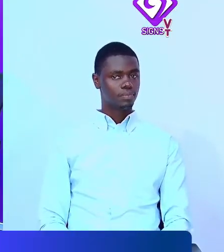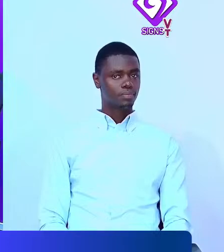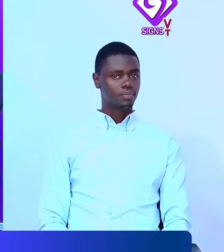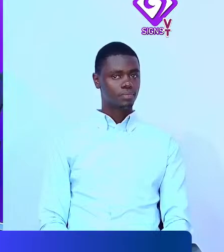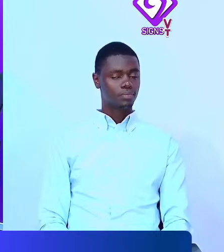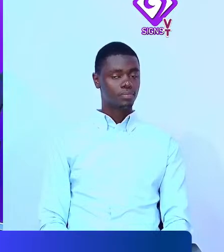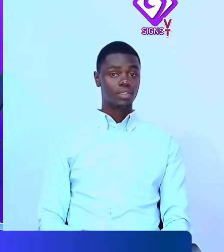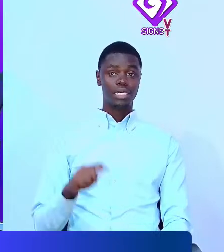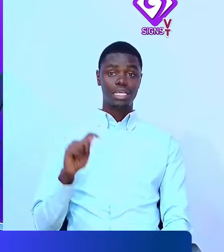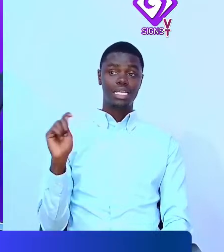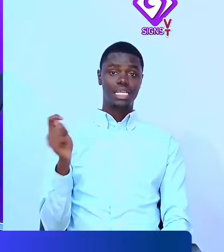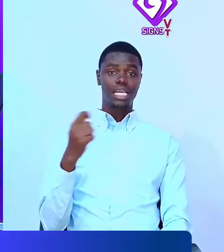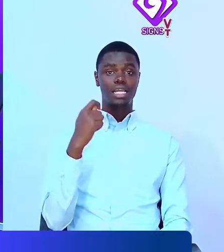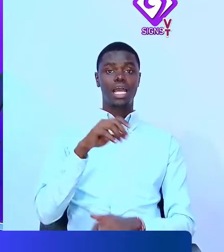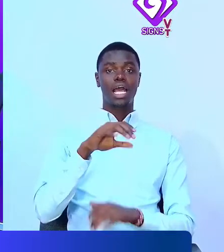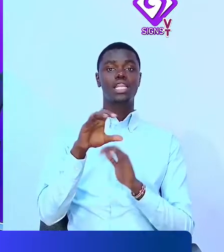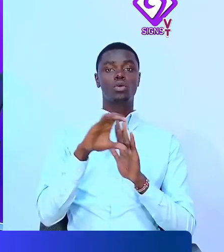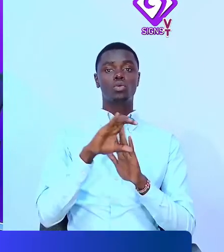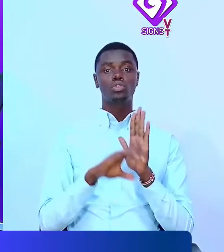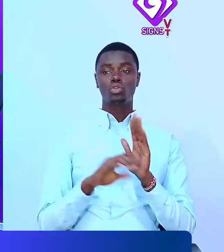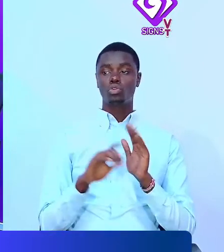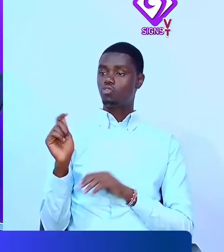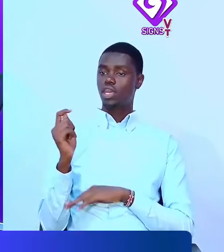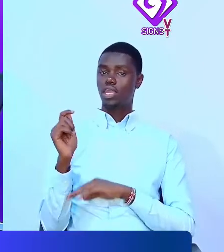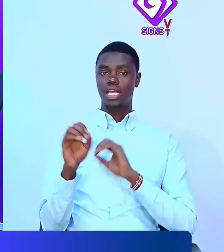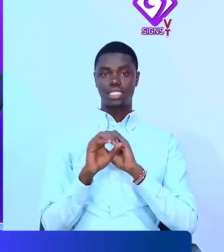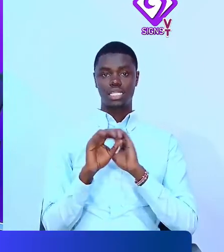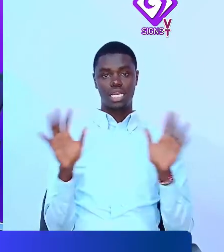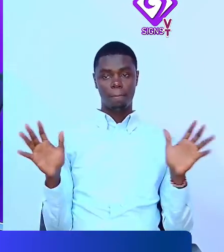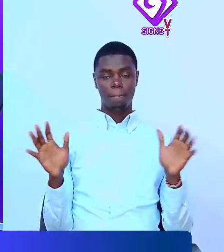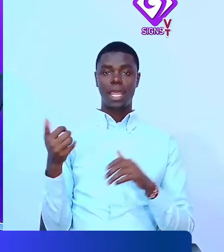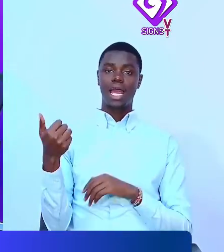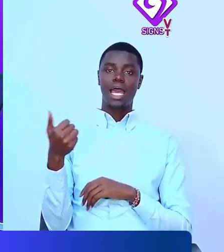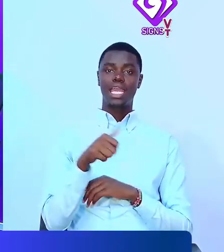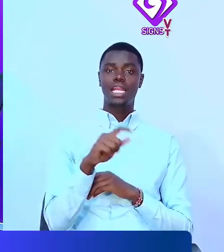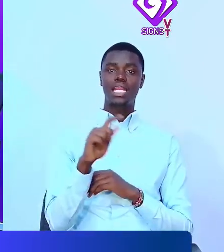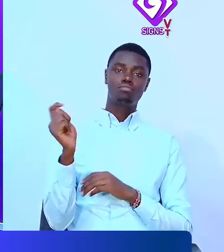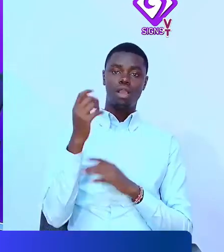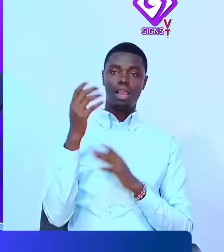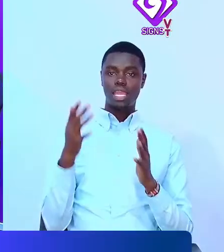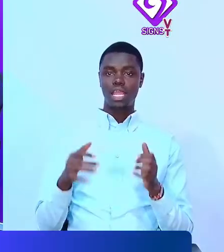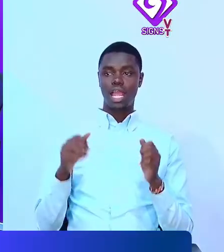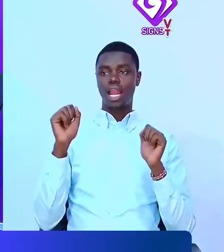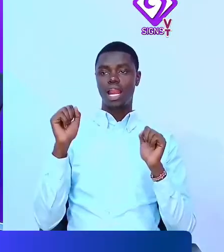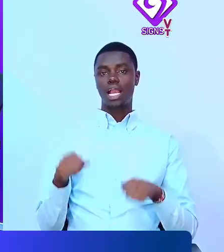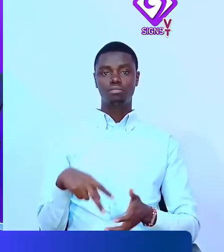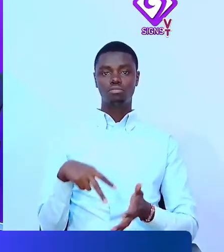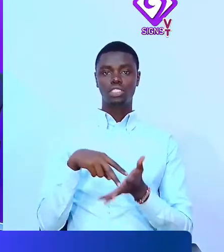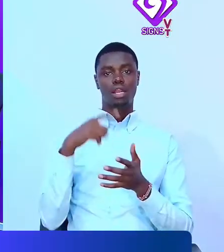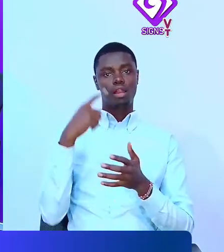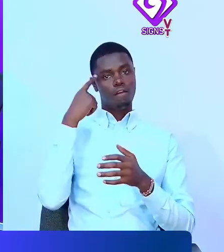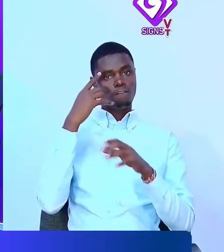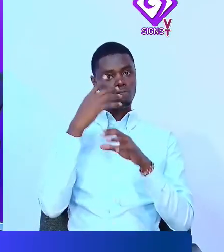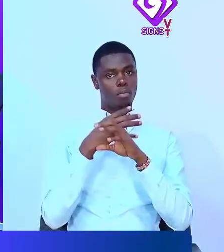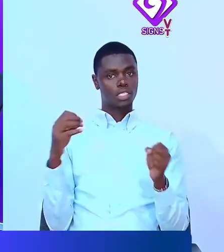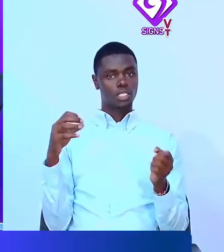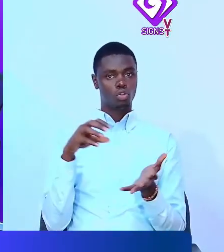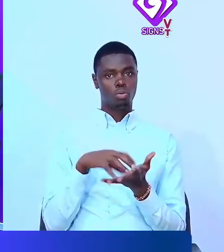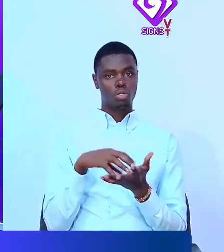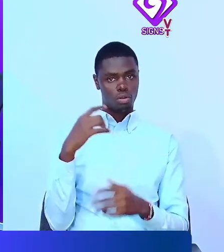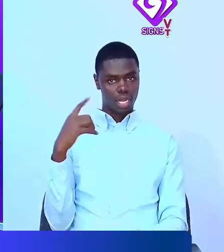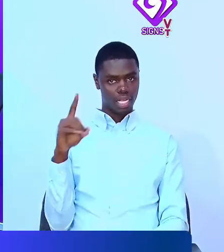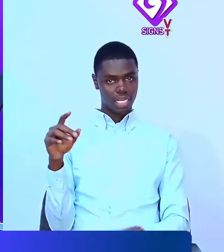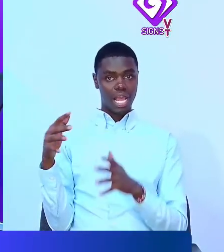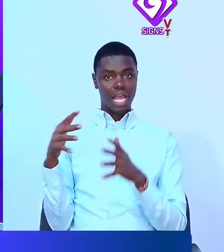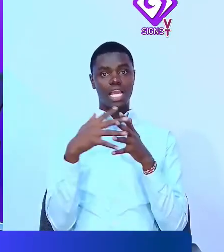And in Kenya, the constitution of Kenya is clear that any Kenyan can run for president, isn't it? In the